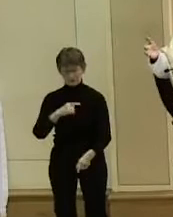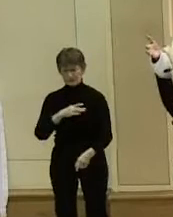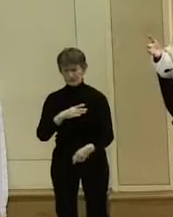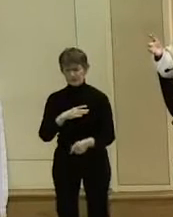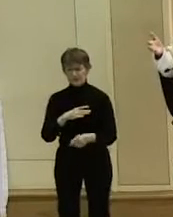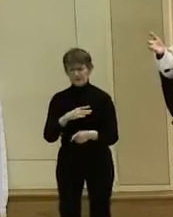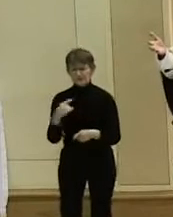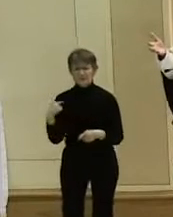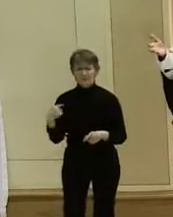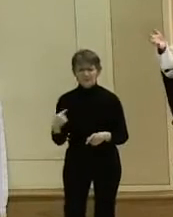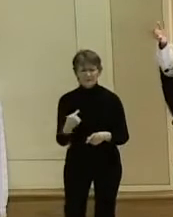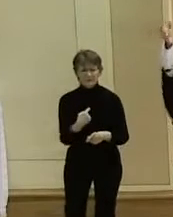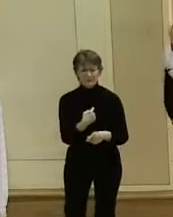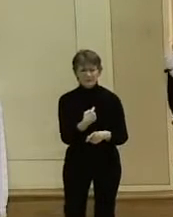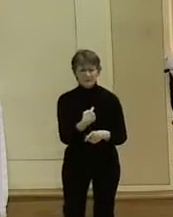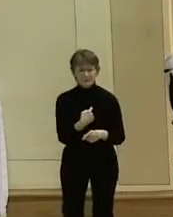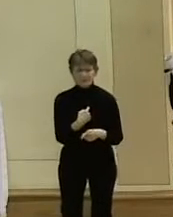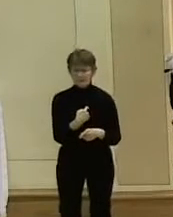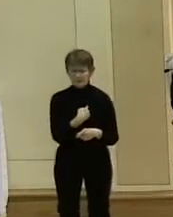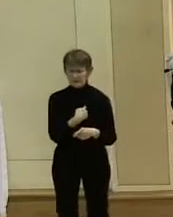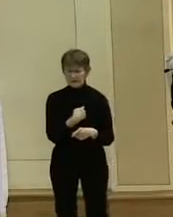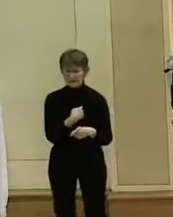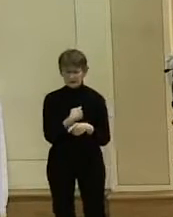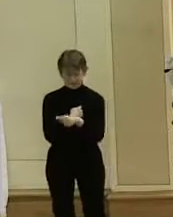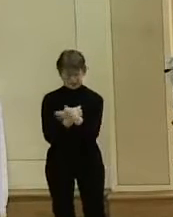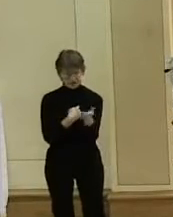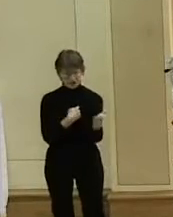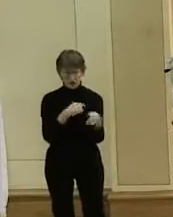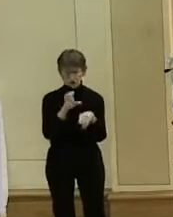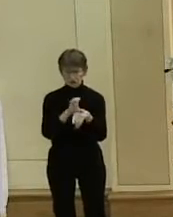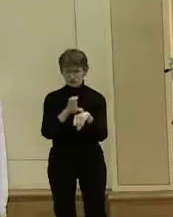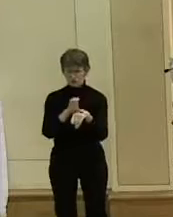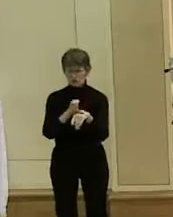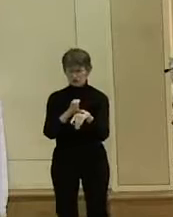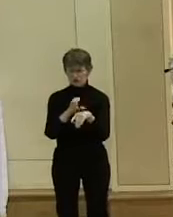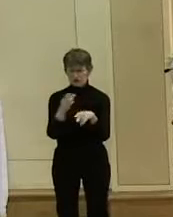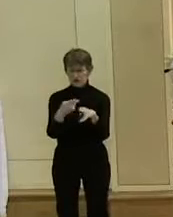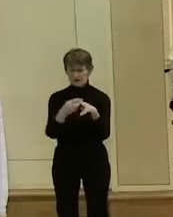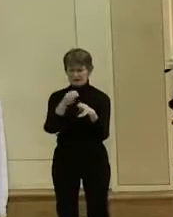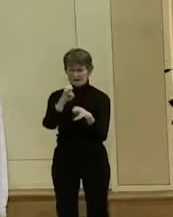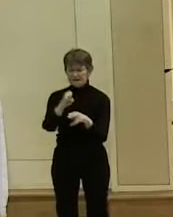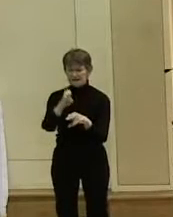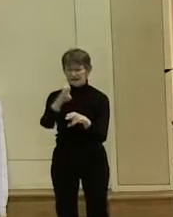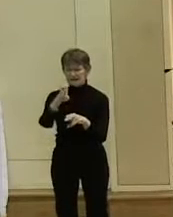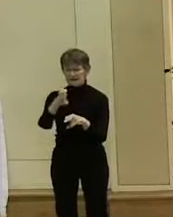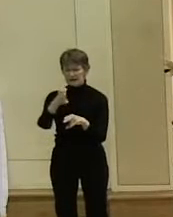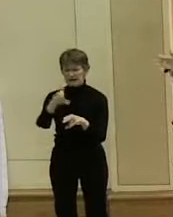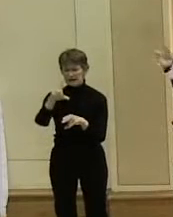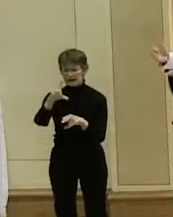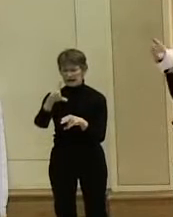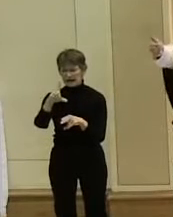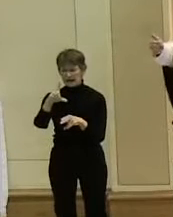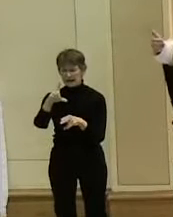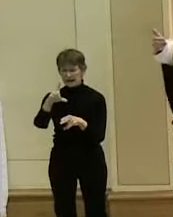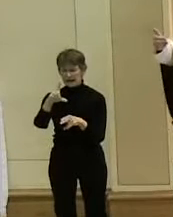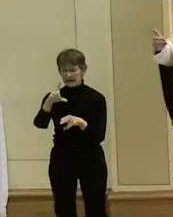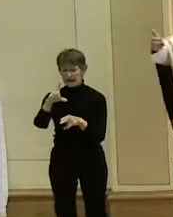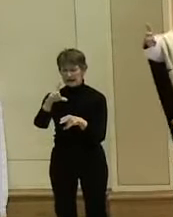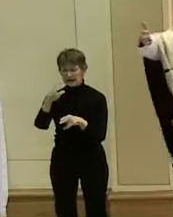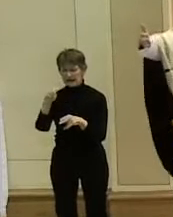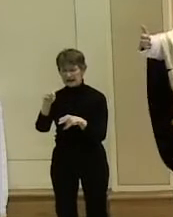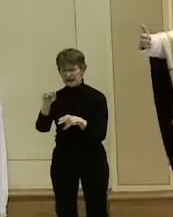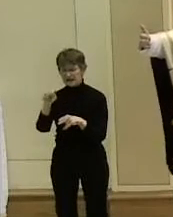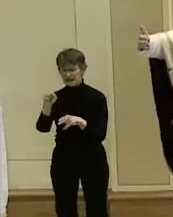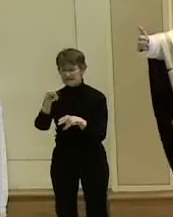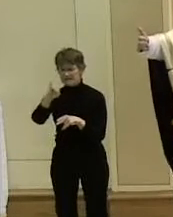That word church, it comes from the Greek word ekklesia. And it means the little gathered